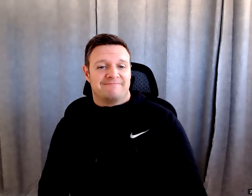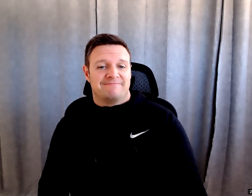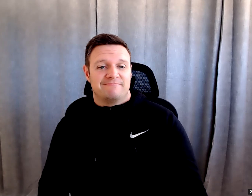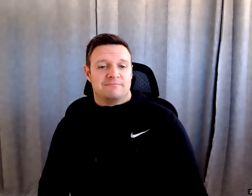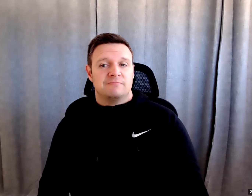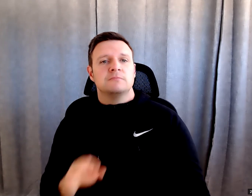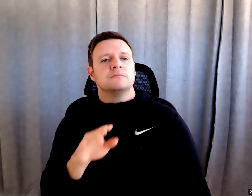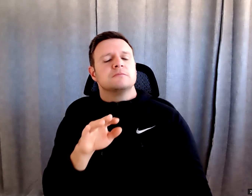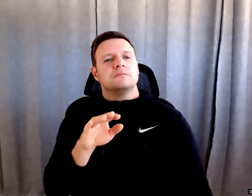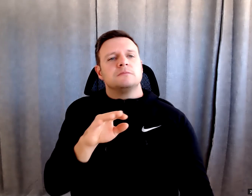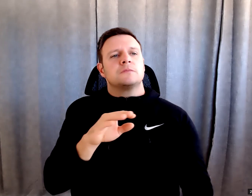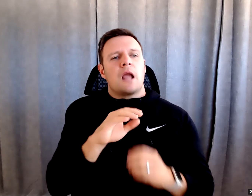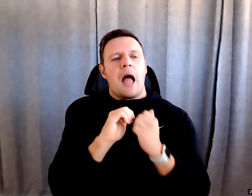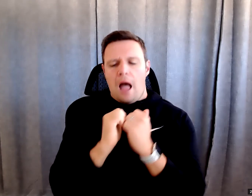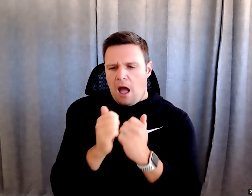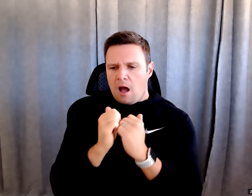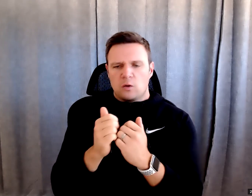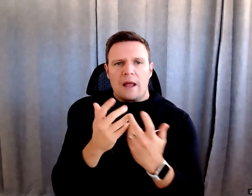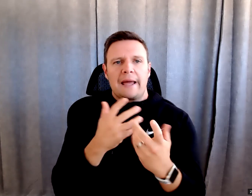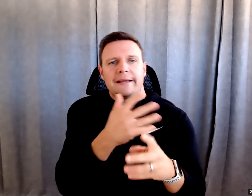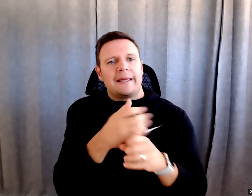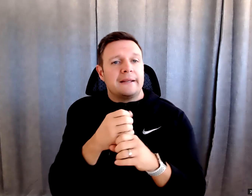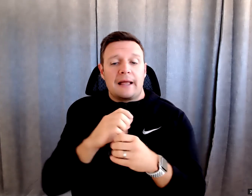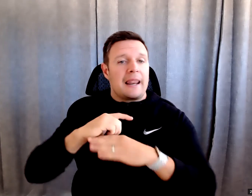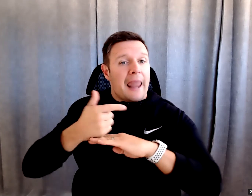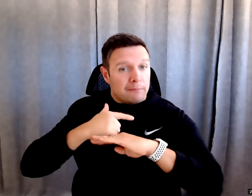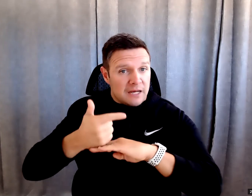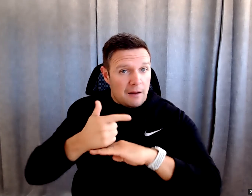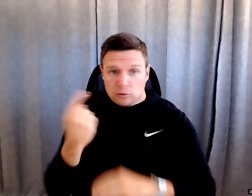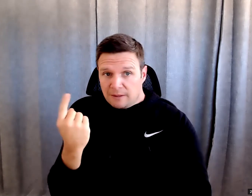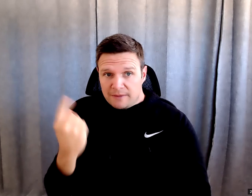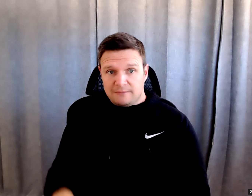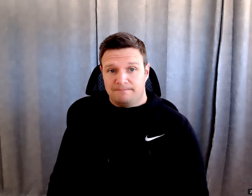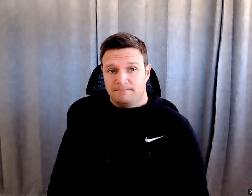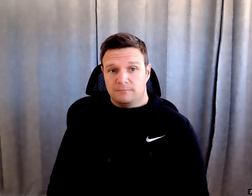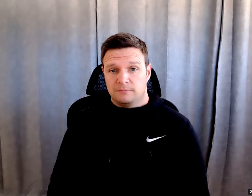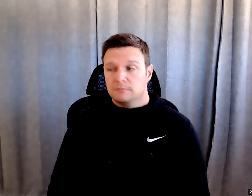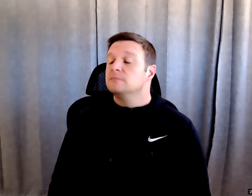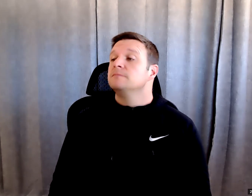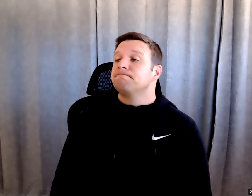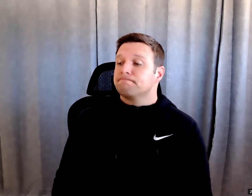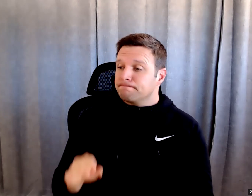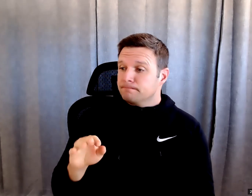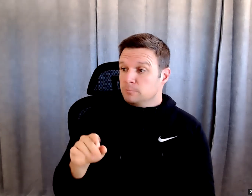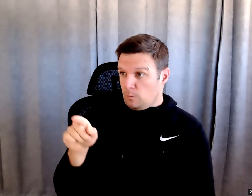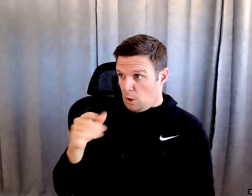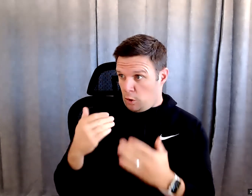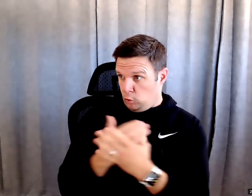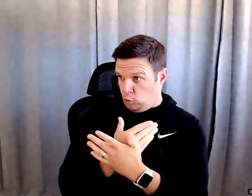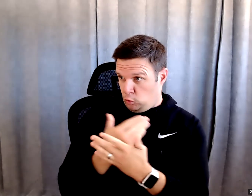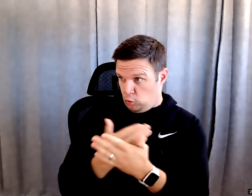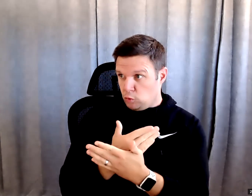How would we be able to check out like a laptop and stuff? So are you new to campus